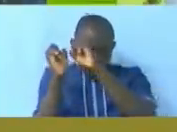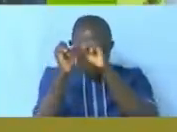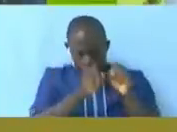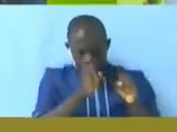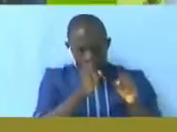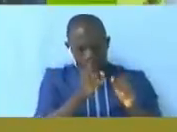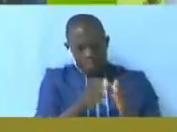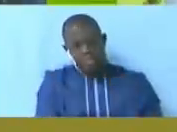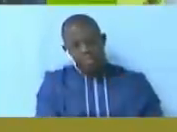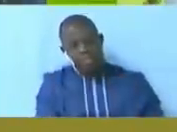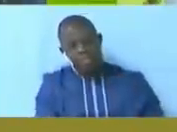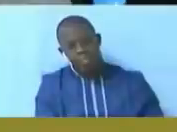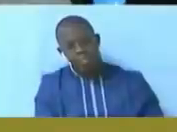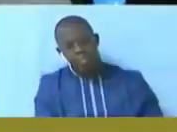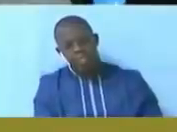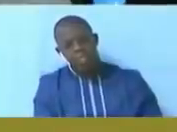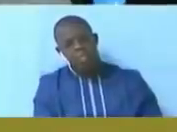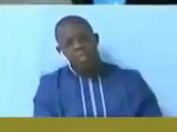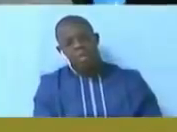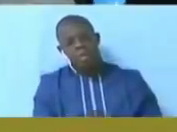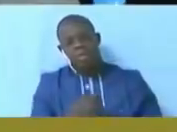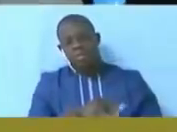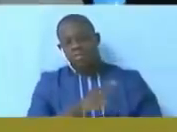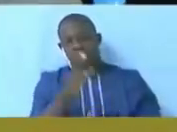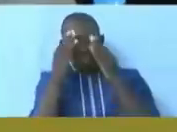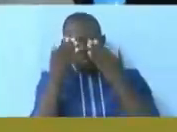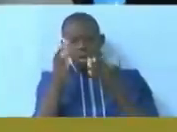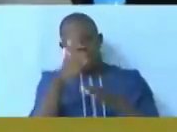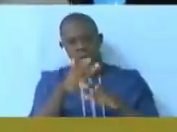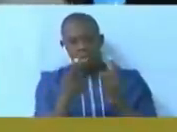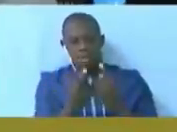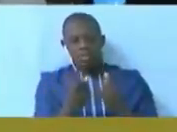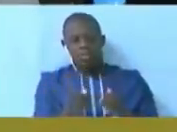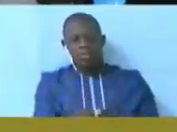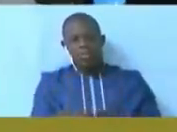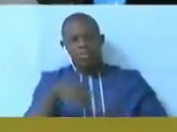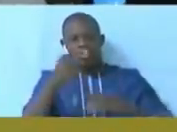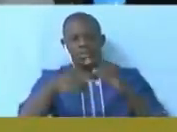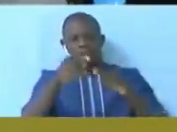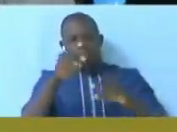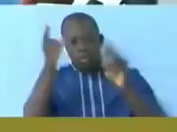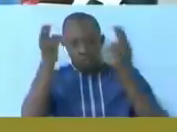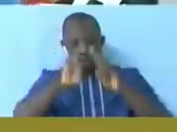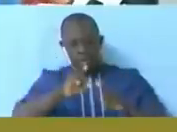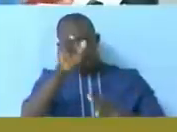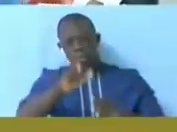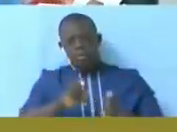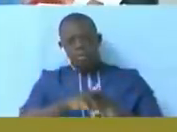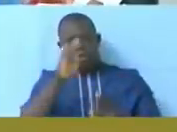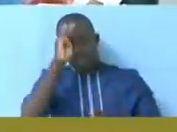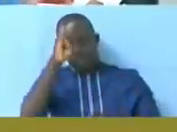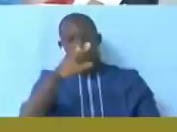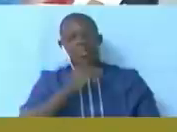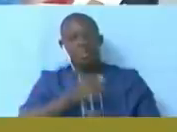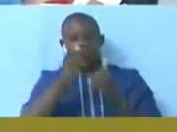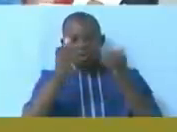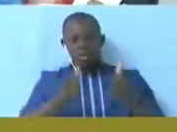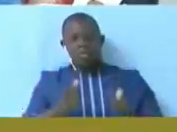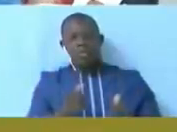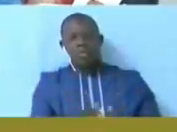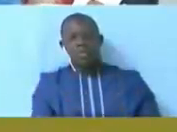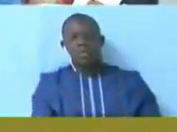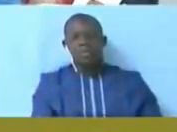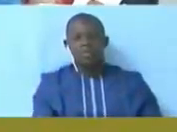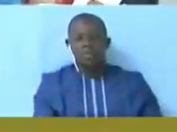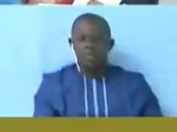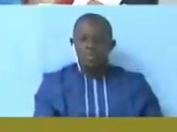express any opinion on that because... Fine, thank you. Council, continue. Thank you very much, Mr. Chairman. Just lastly, the